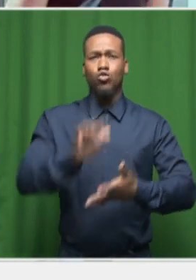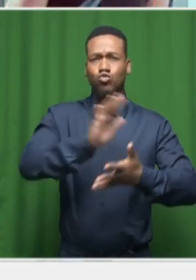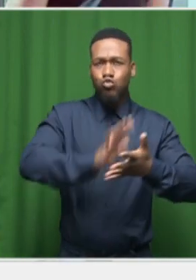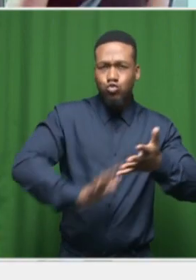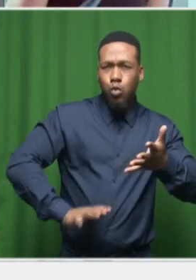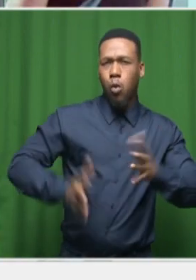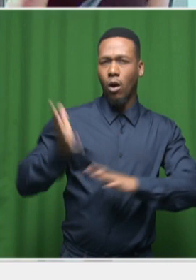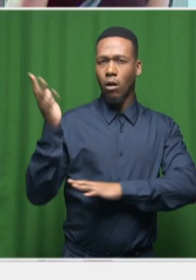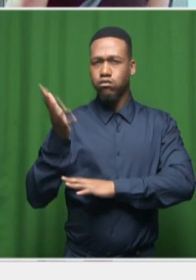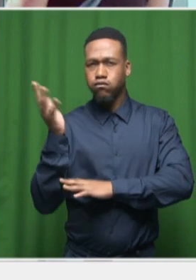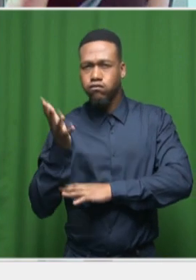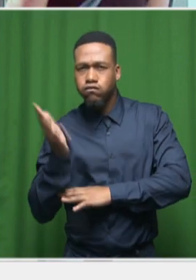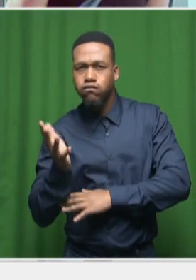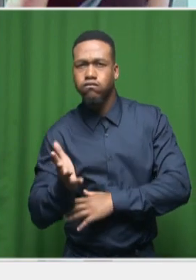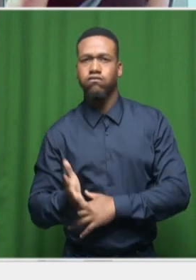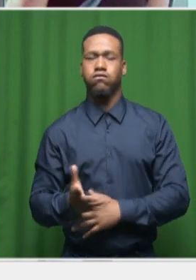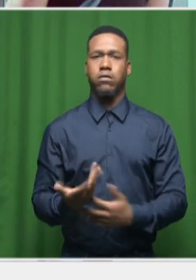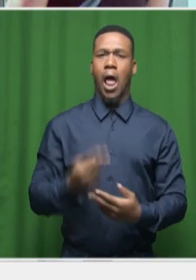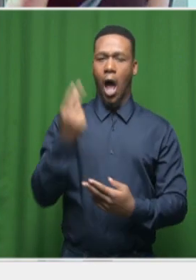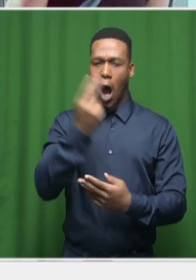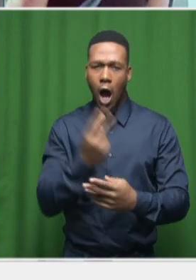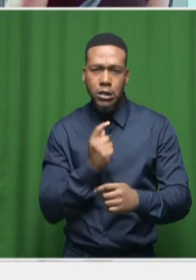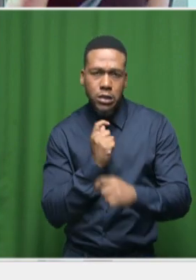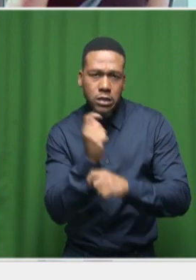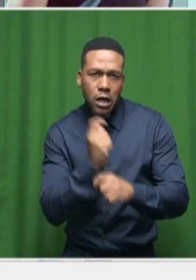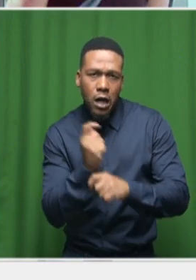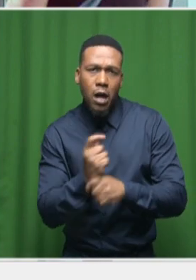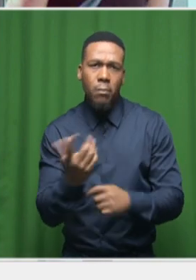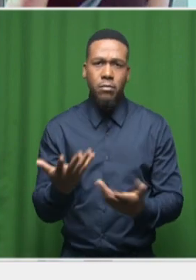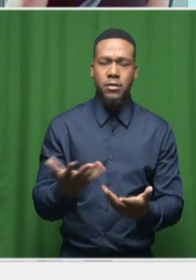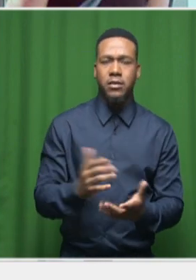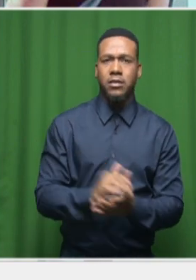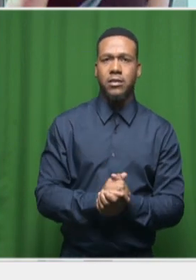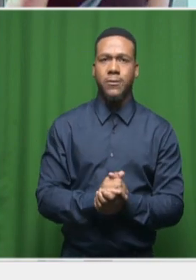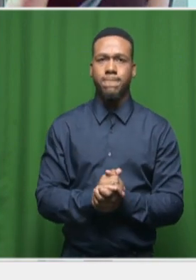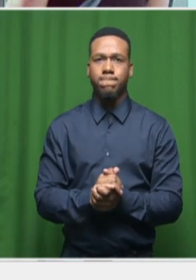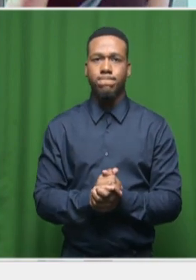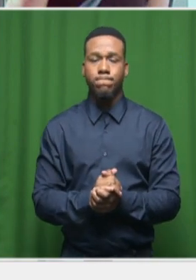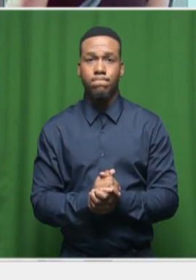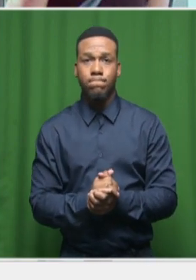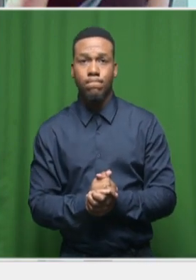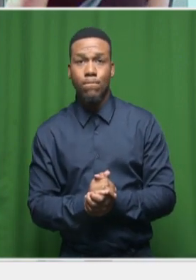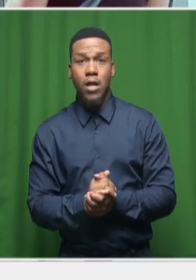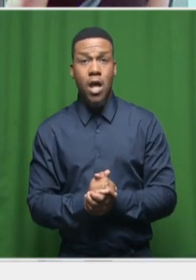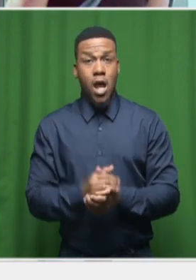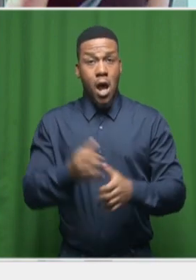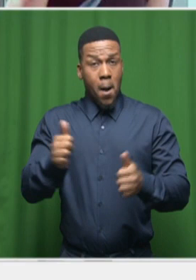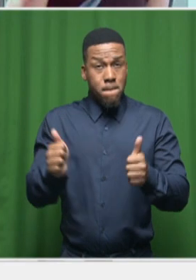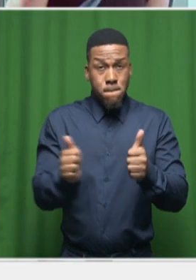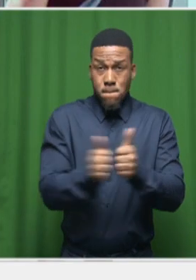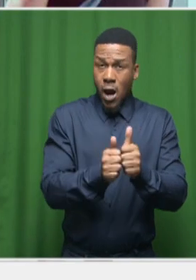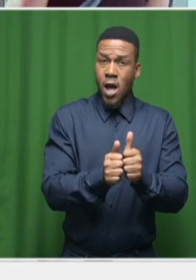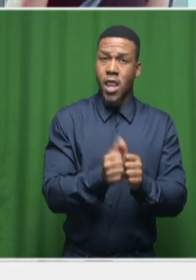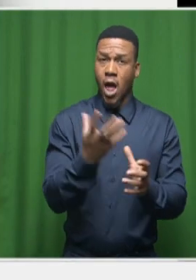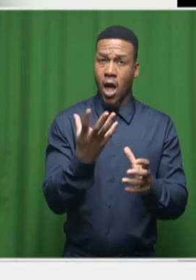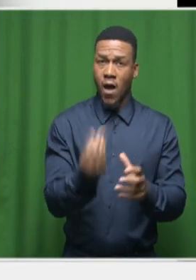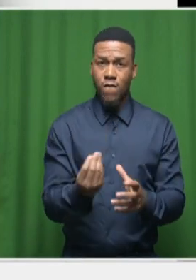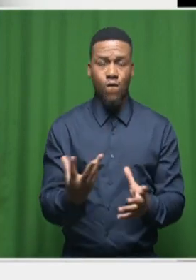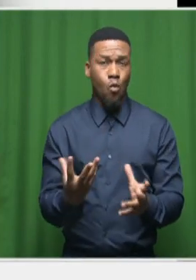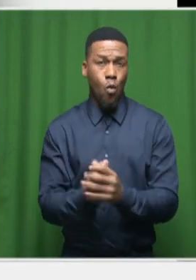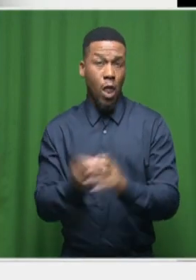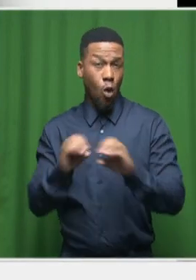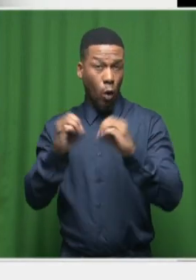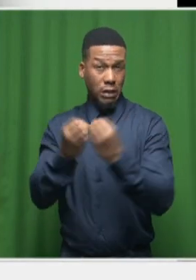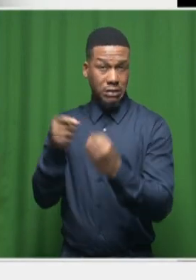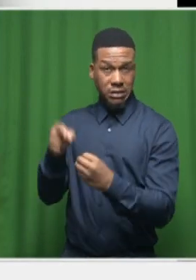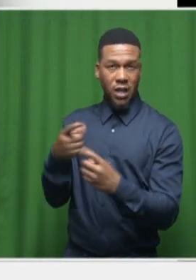art therapy, and things like that with the kids. We've got a film festival. We're very excited about a partnership that we have this year with an organization from